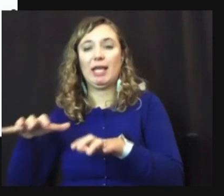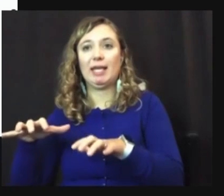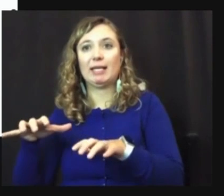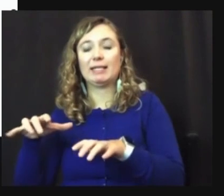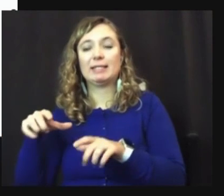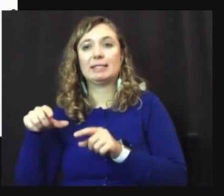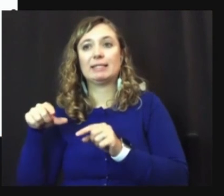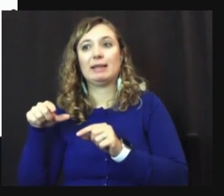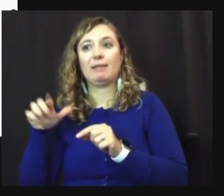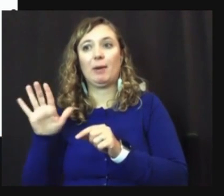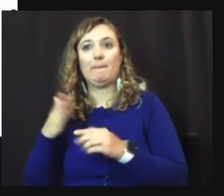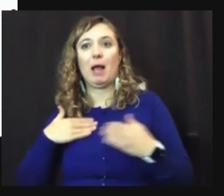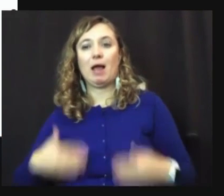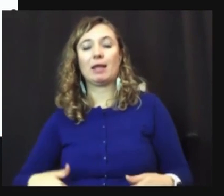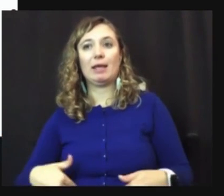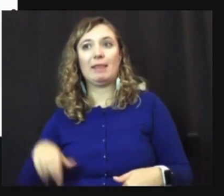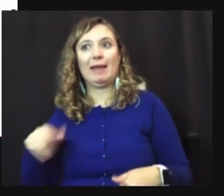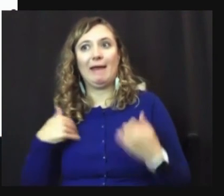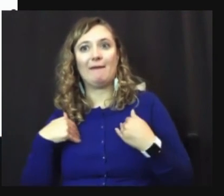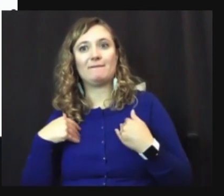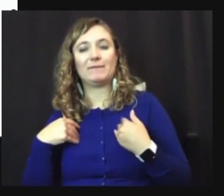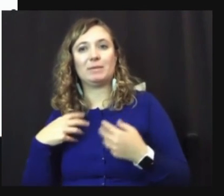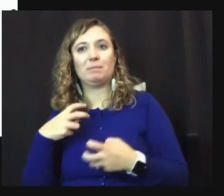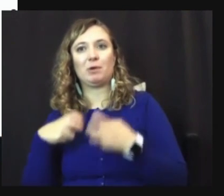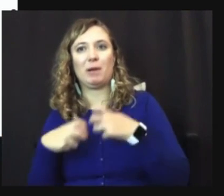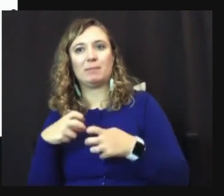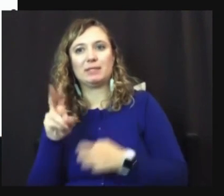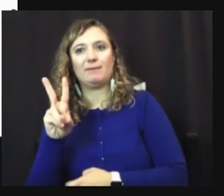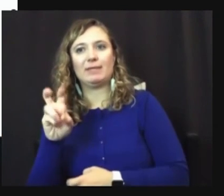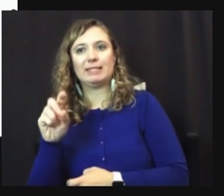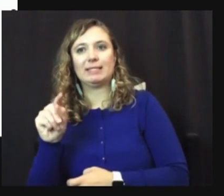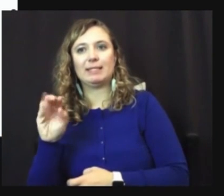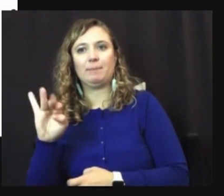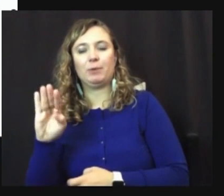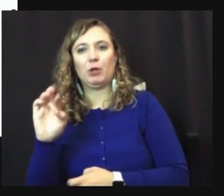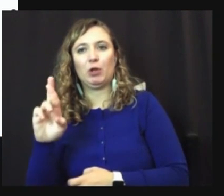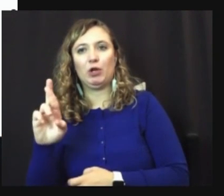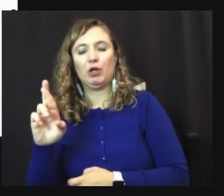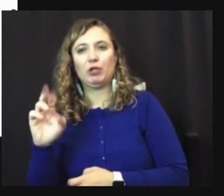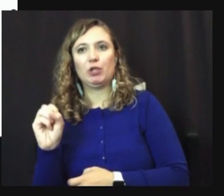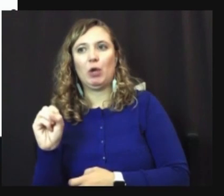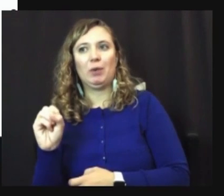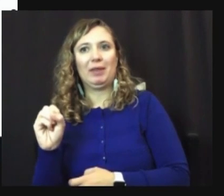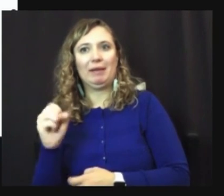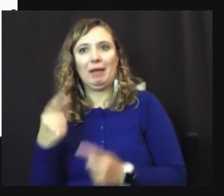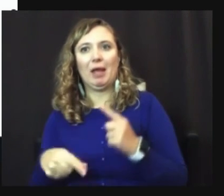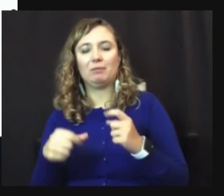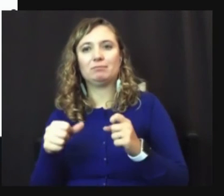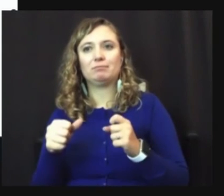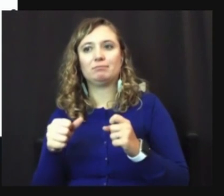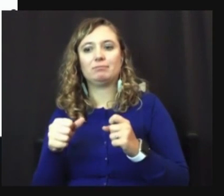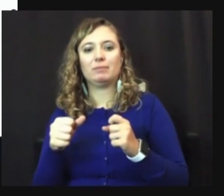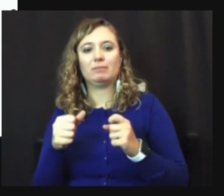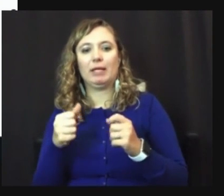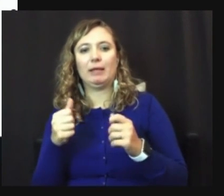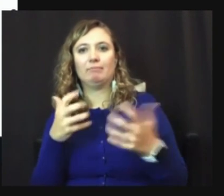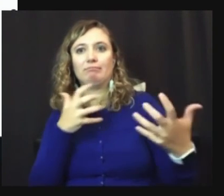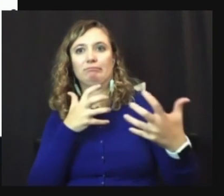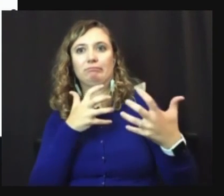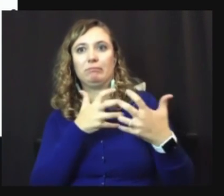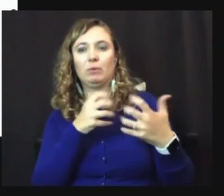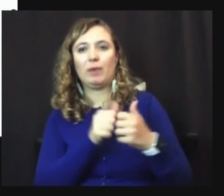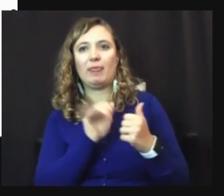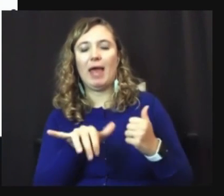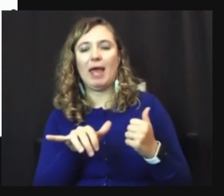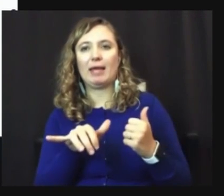things going on. And like, so they can't work with that stem, being like on a couch with